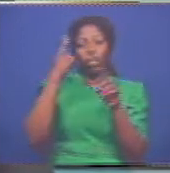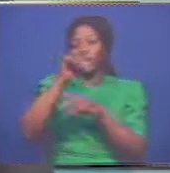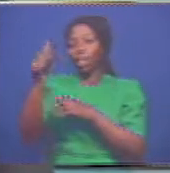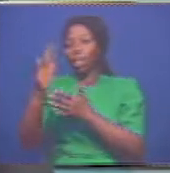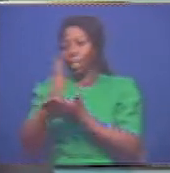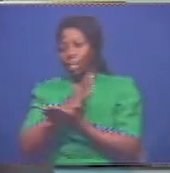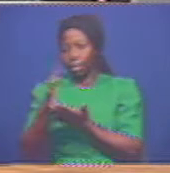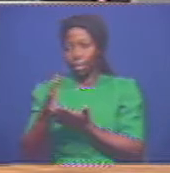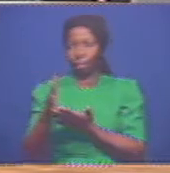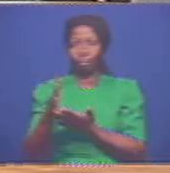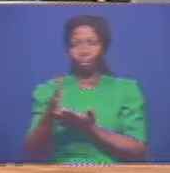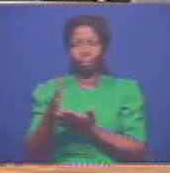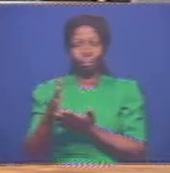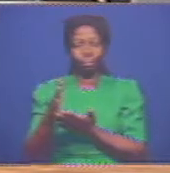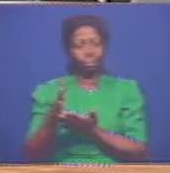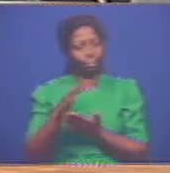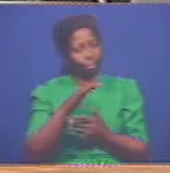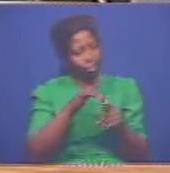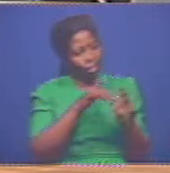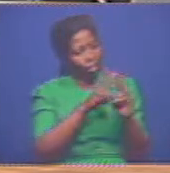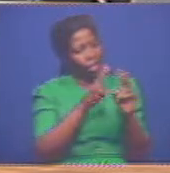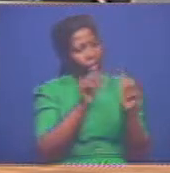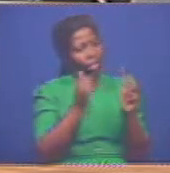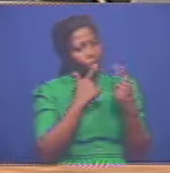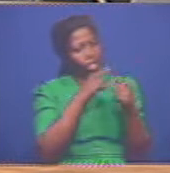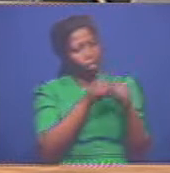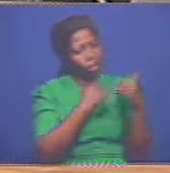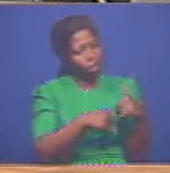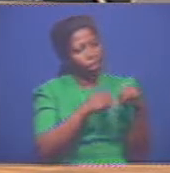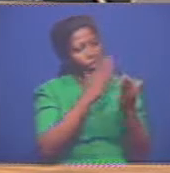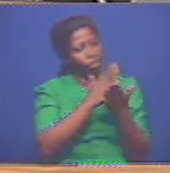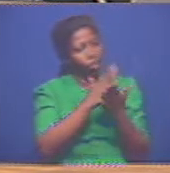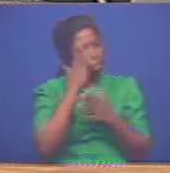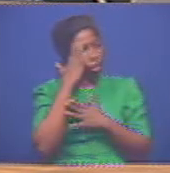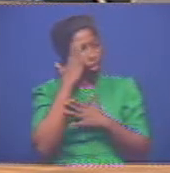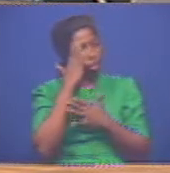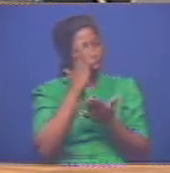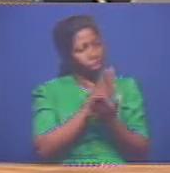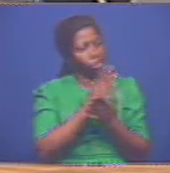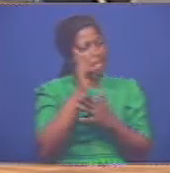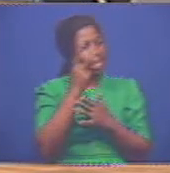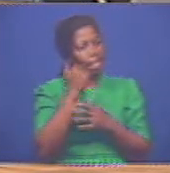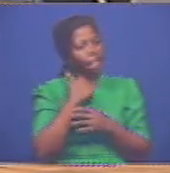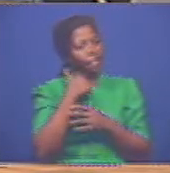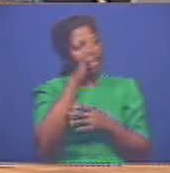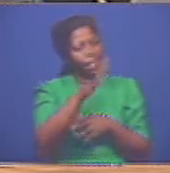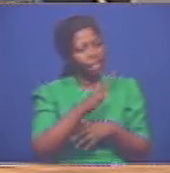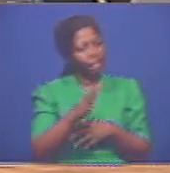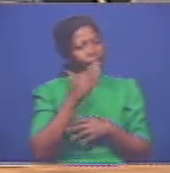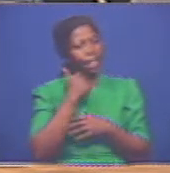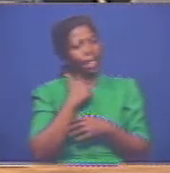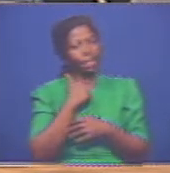Yeah. Very well. He's talking about implementation, and of course, we know for sure Kenya has never had a shortage of